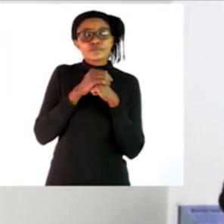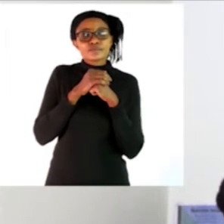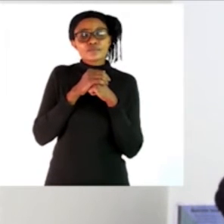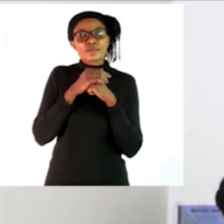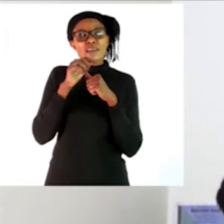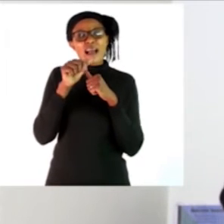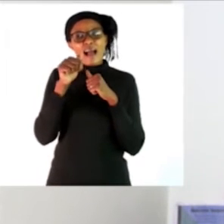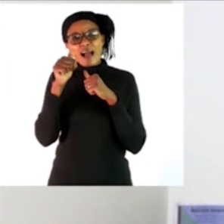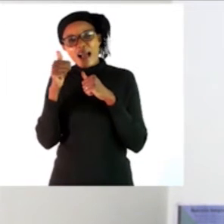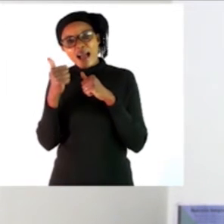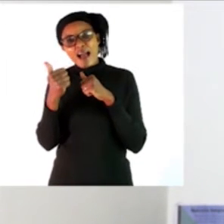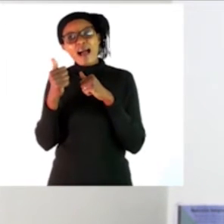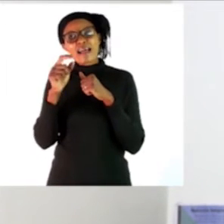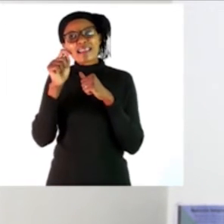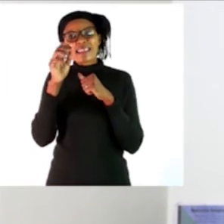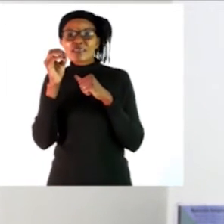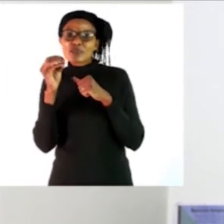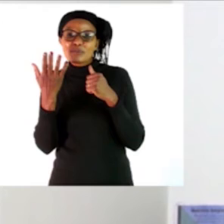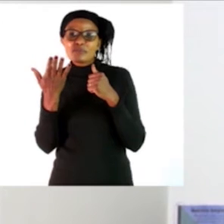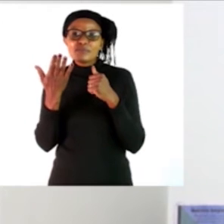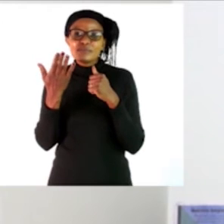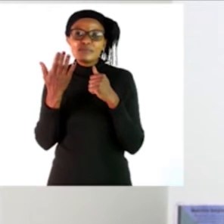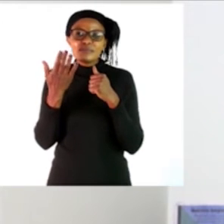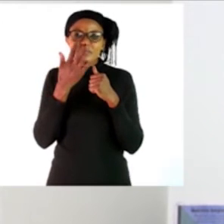the next one to?